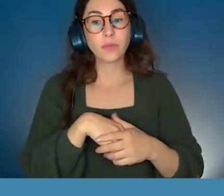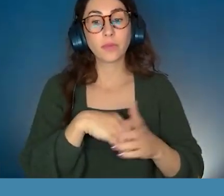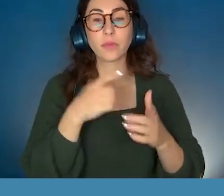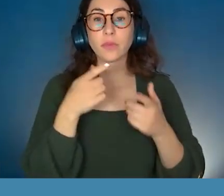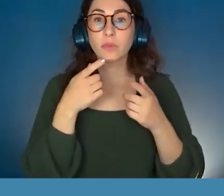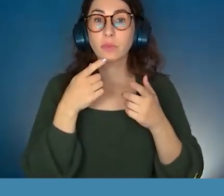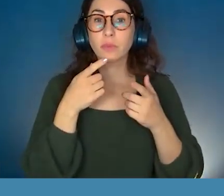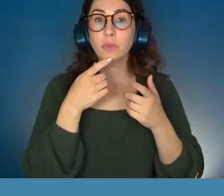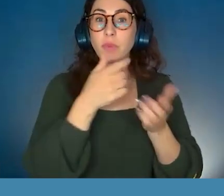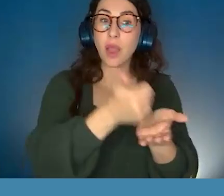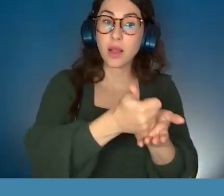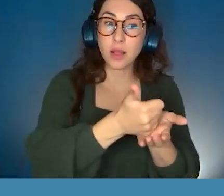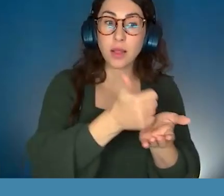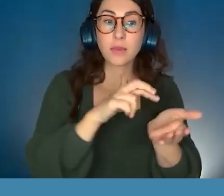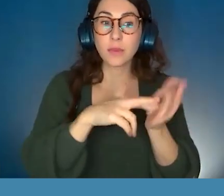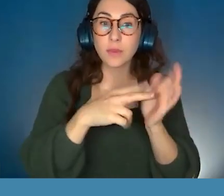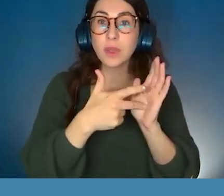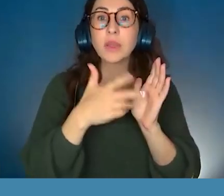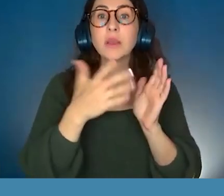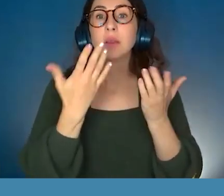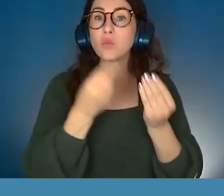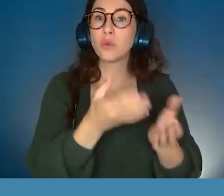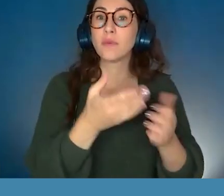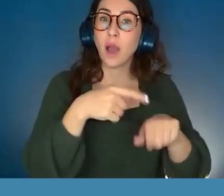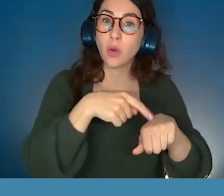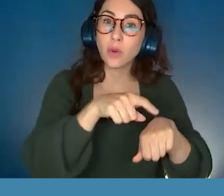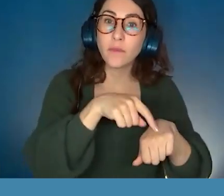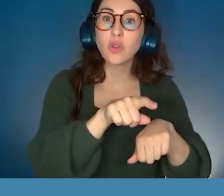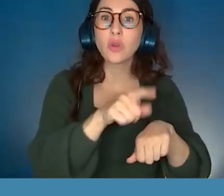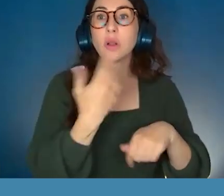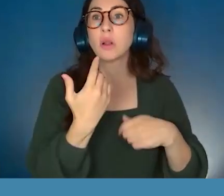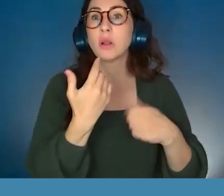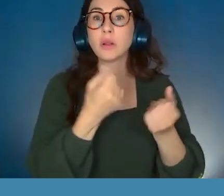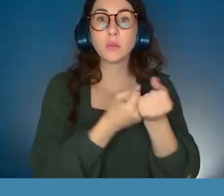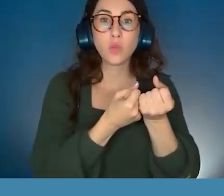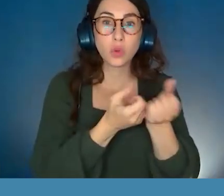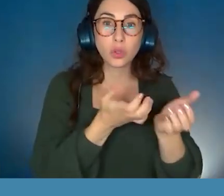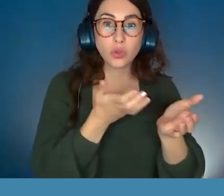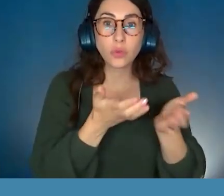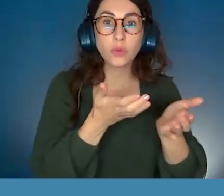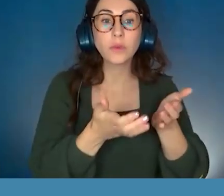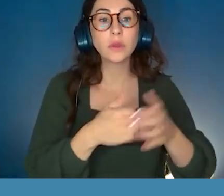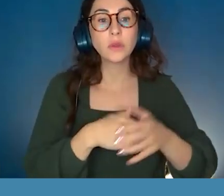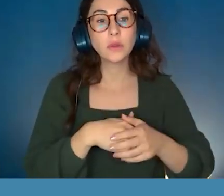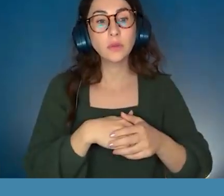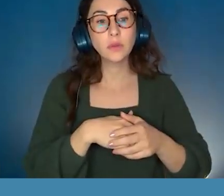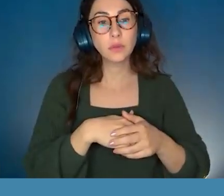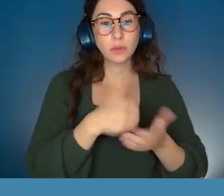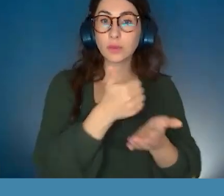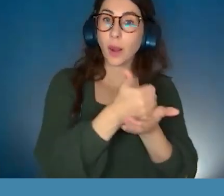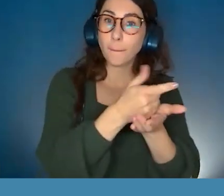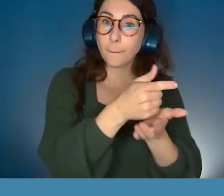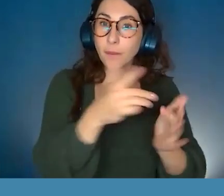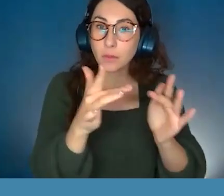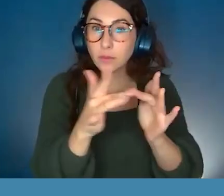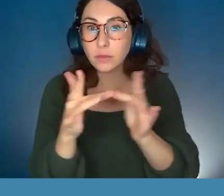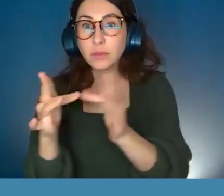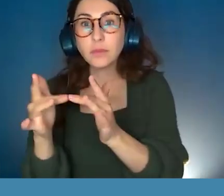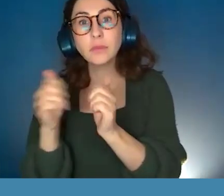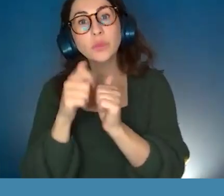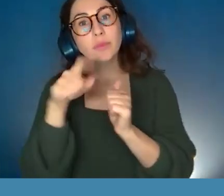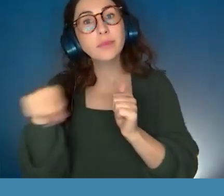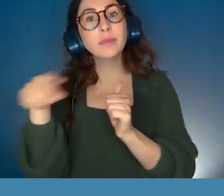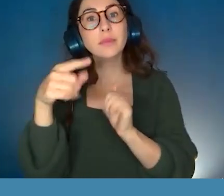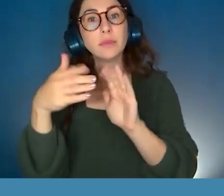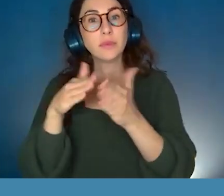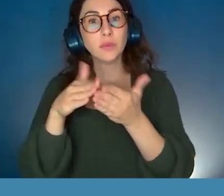intervention, they often provide referrals and support services, and they'll also link the individual to appropriate community resources,